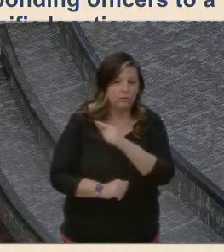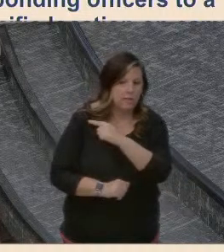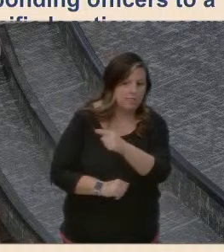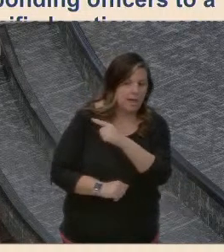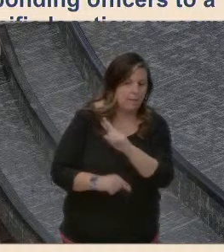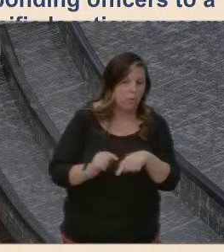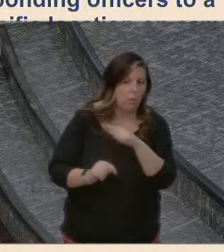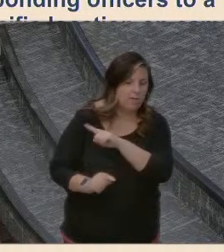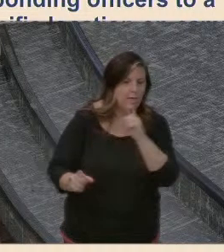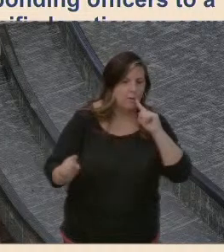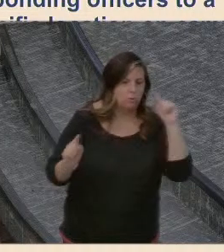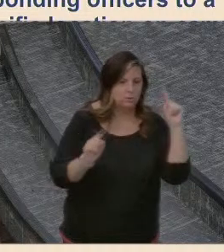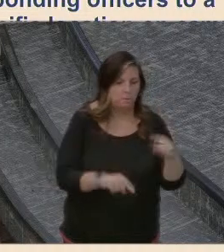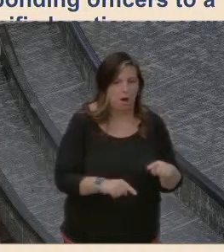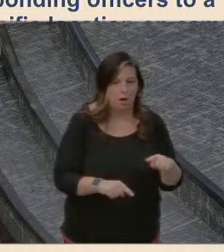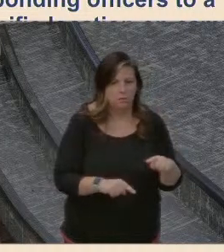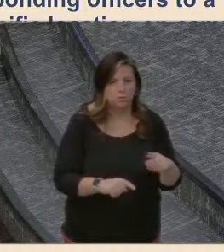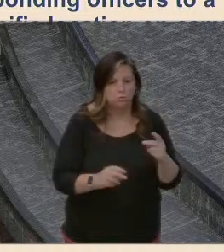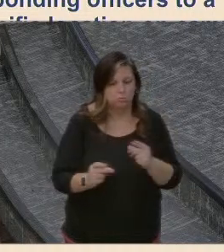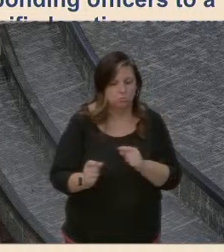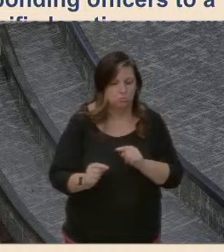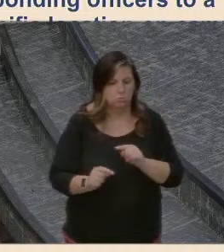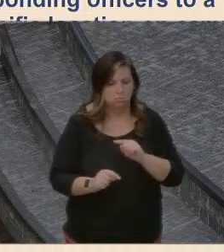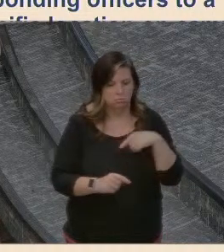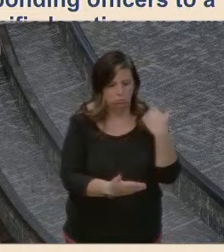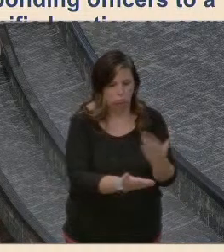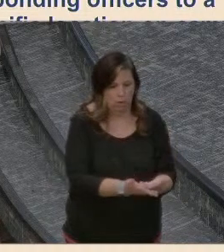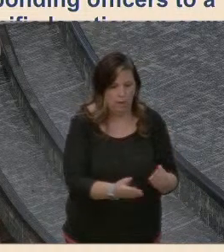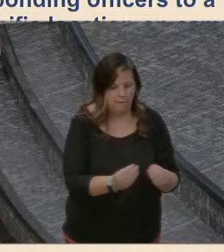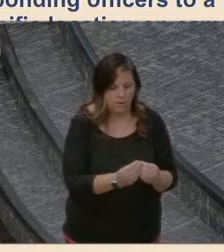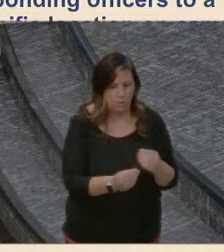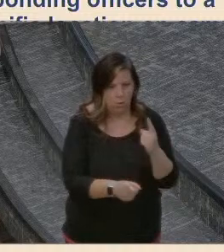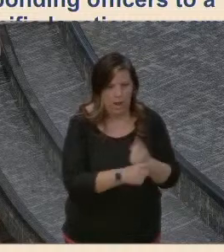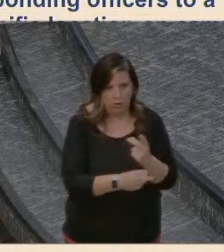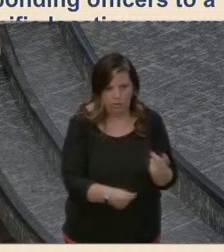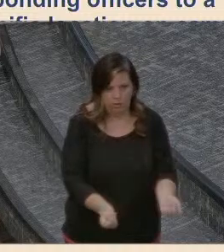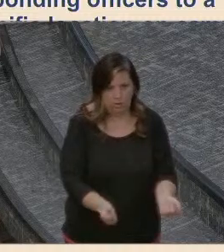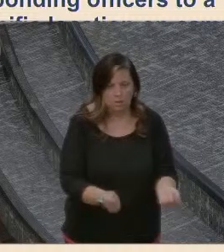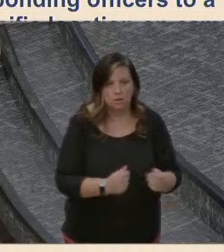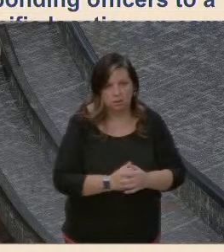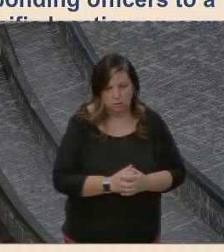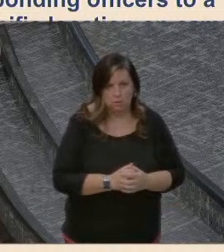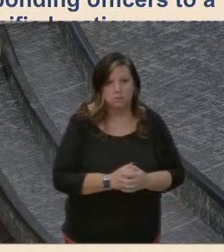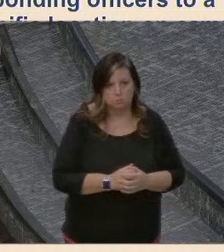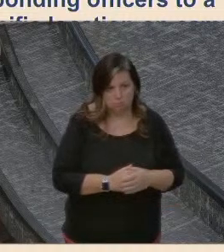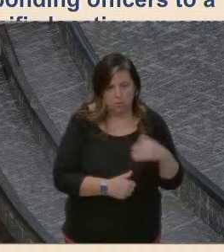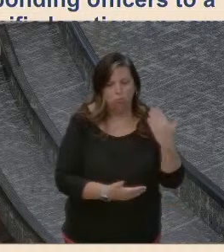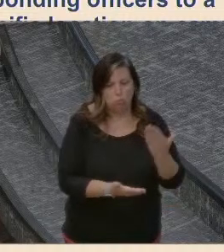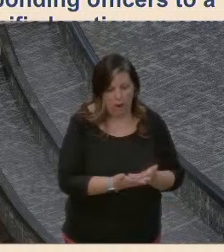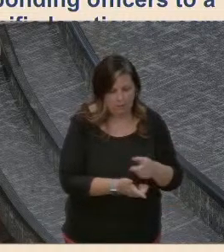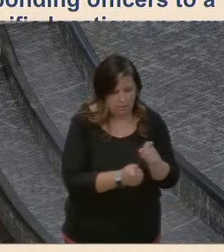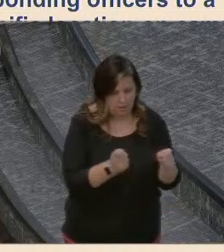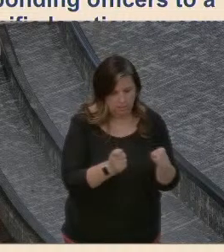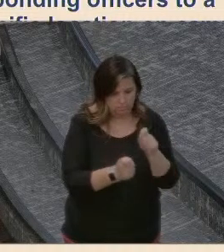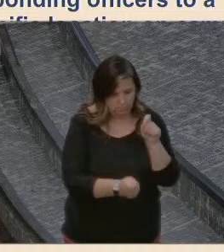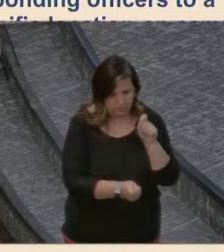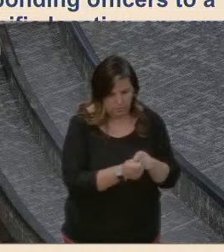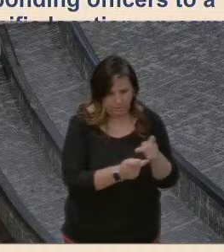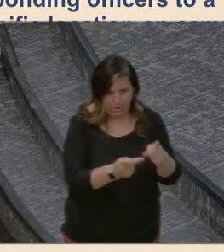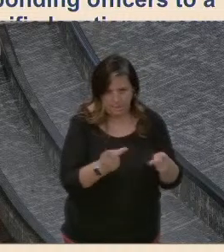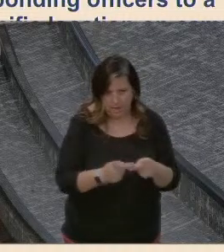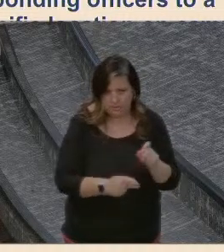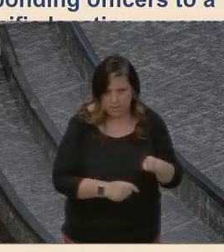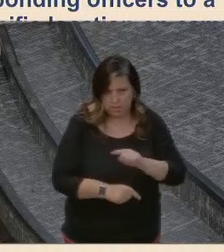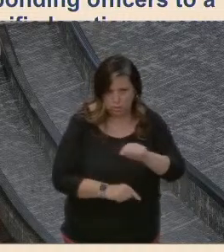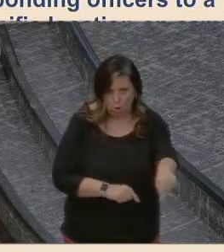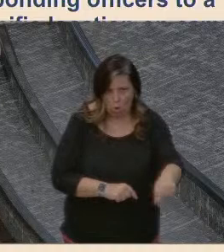to respond more accurately and get to the specific location that's in need. And the fact that